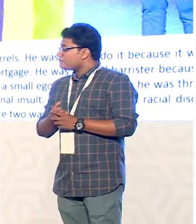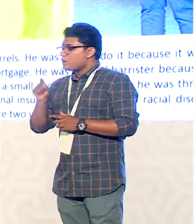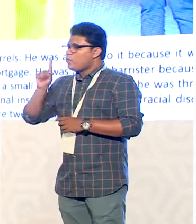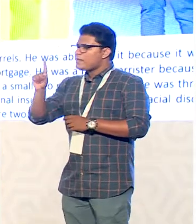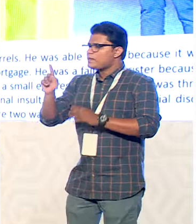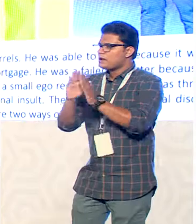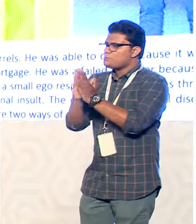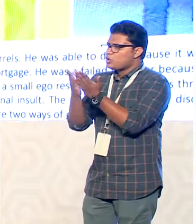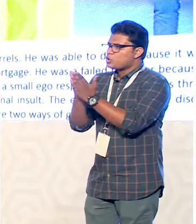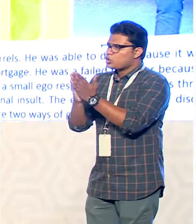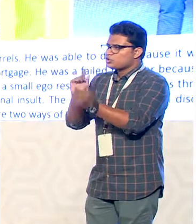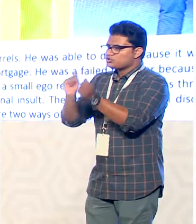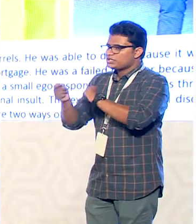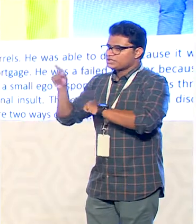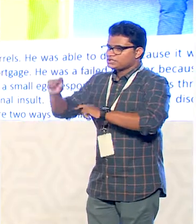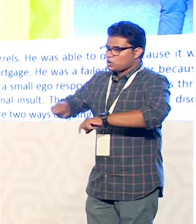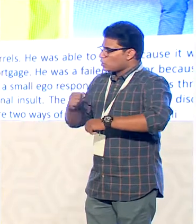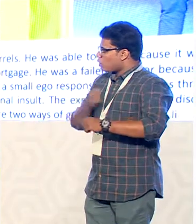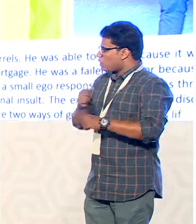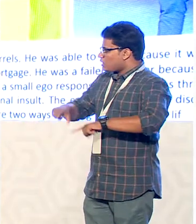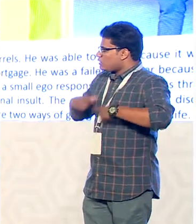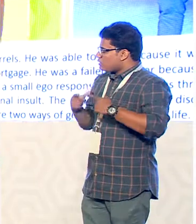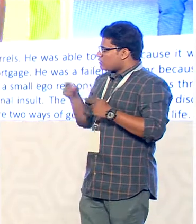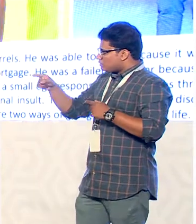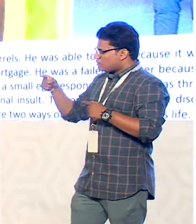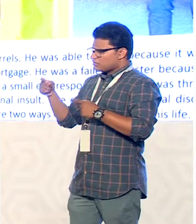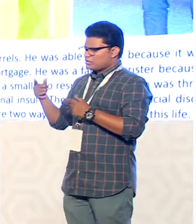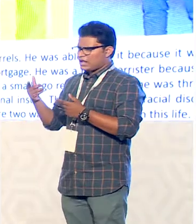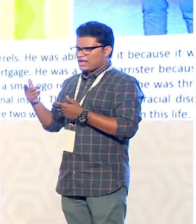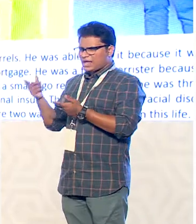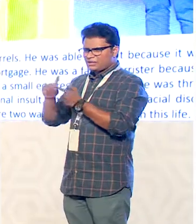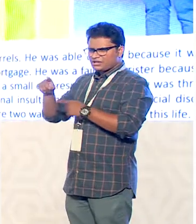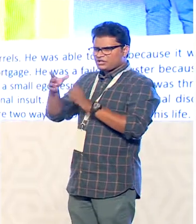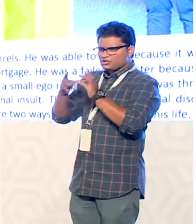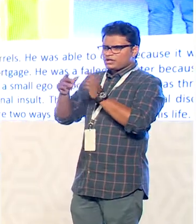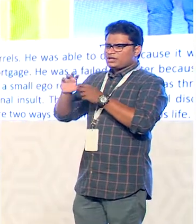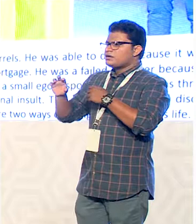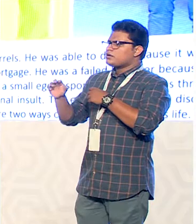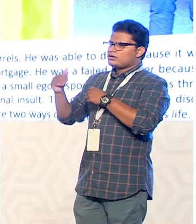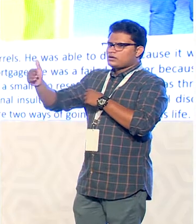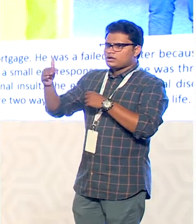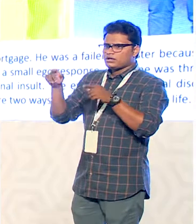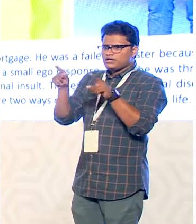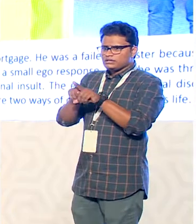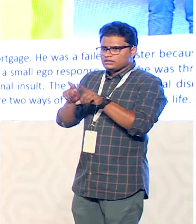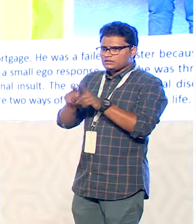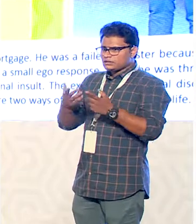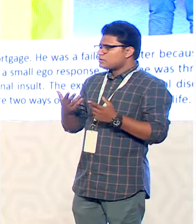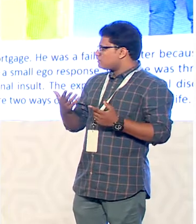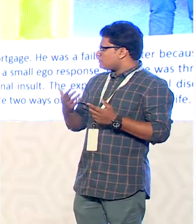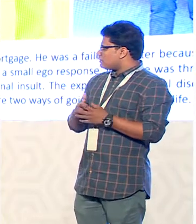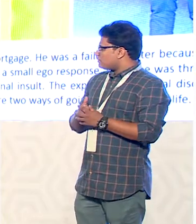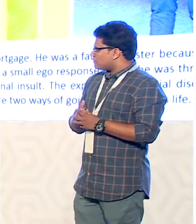life, Onto This Last, by Ruskin, that happened much later. Even Tolstoy and the